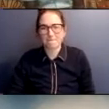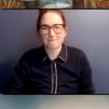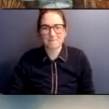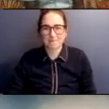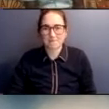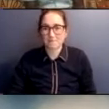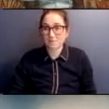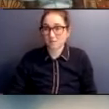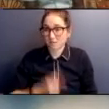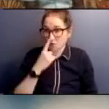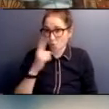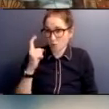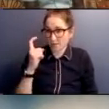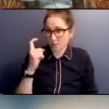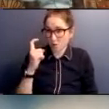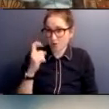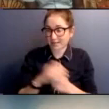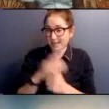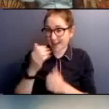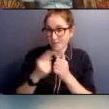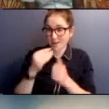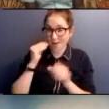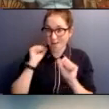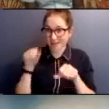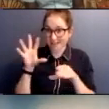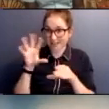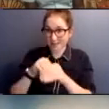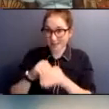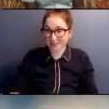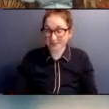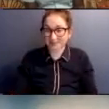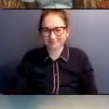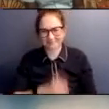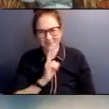Do that just once more, Jody, and have everybody at home join in? Sure.